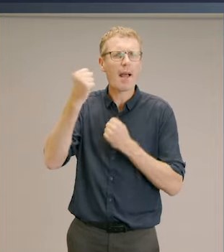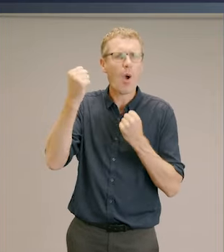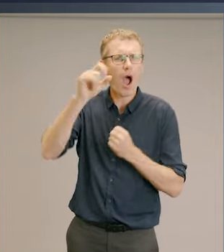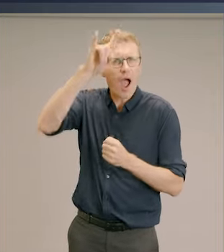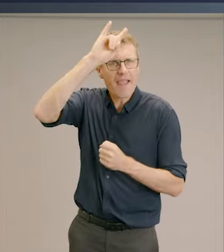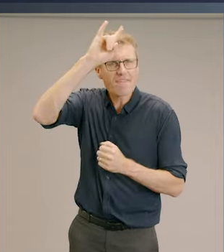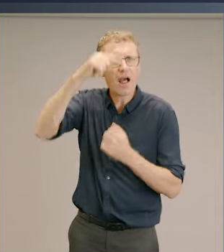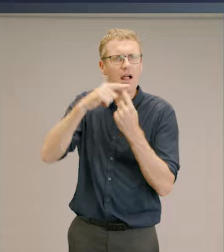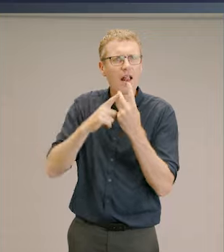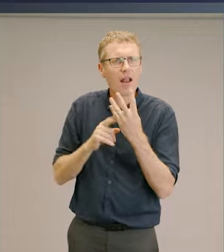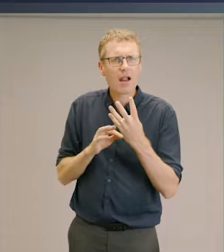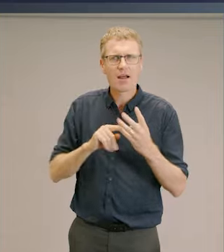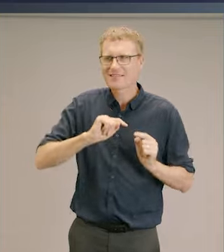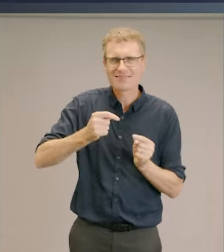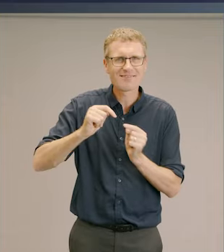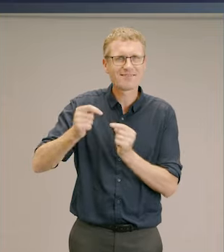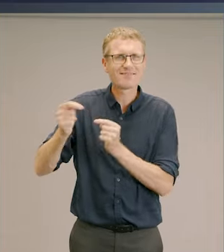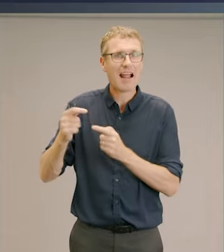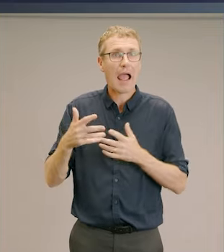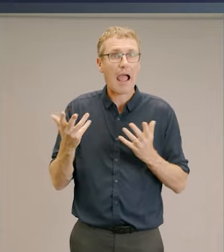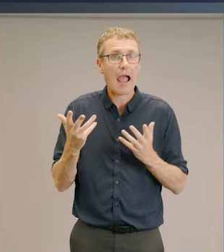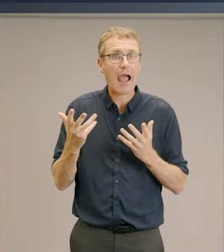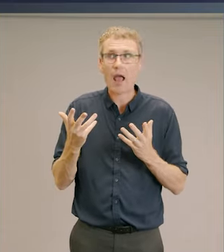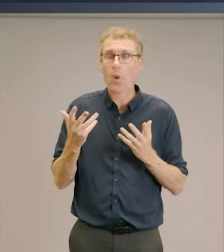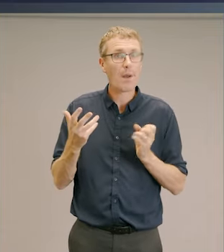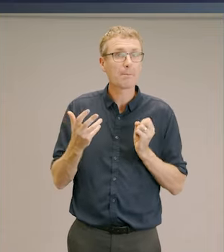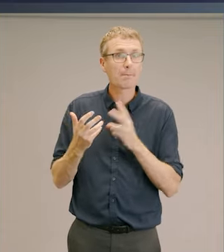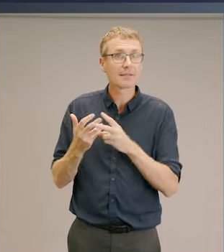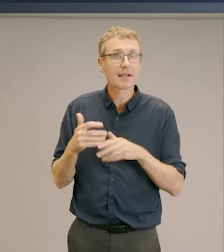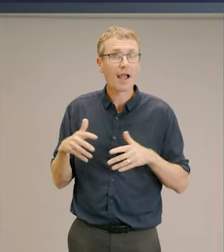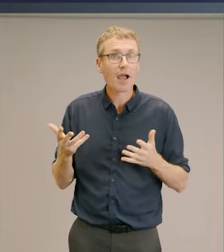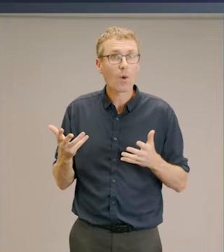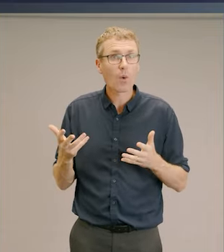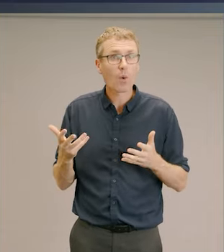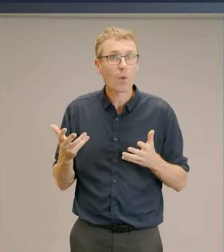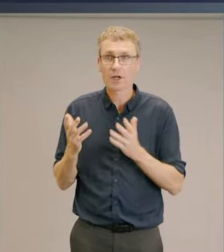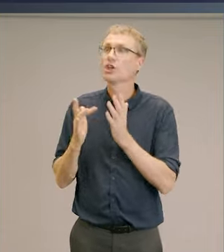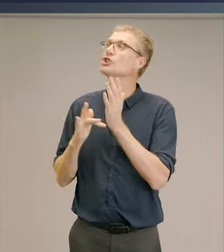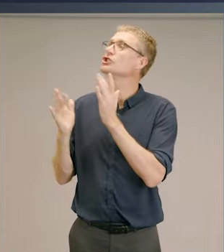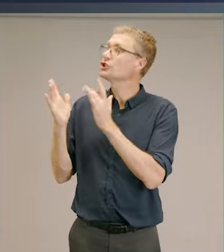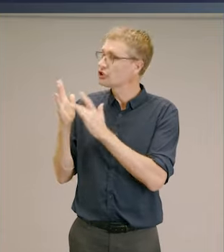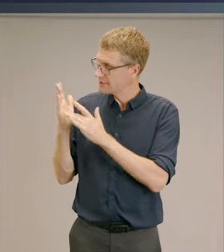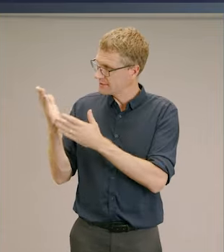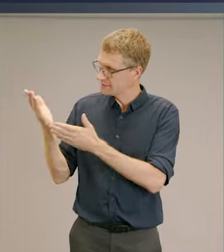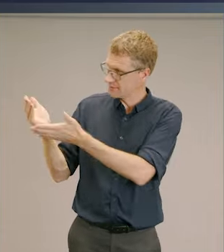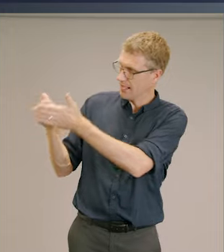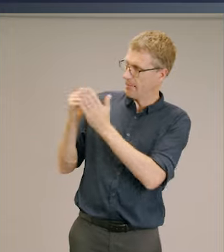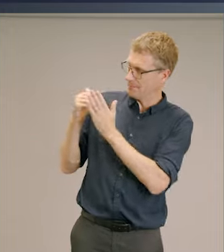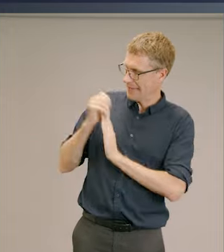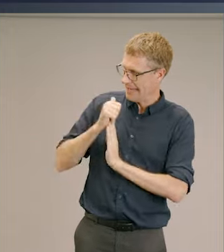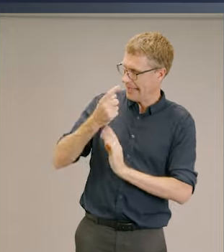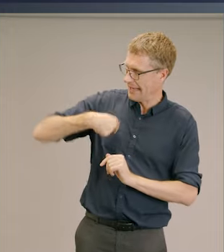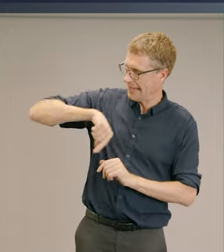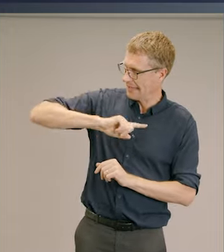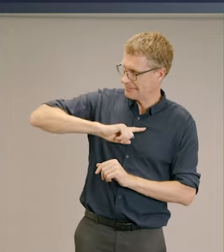and principalities in the spiritual realm. And the only way to overcome them, the only way for God's kingdom to come, is